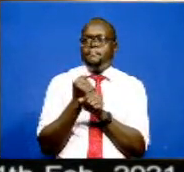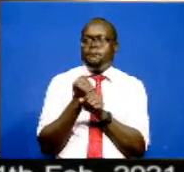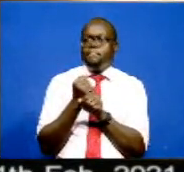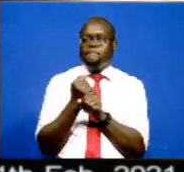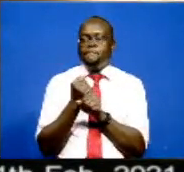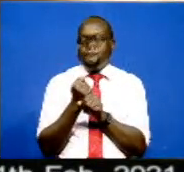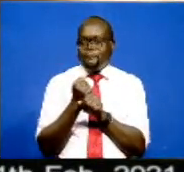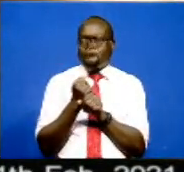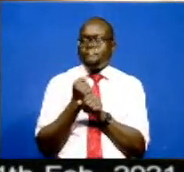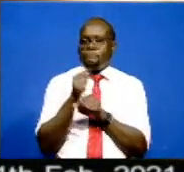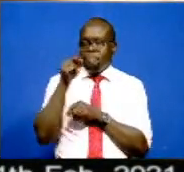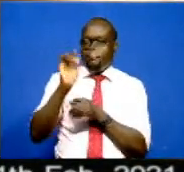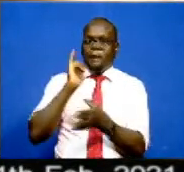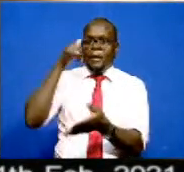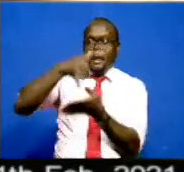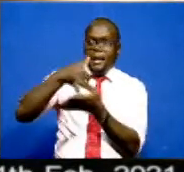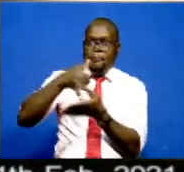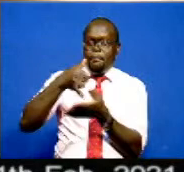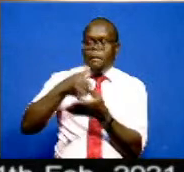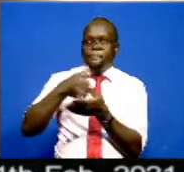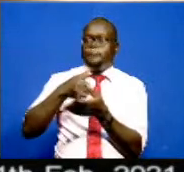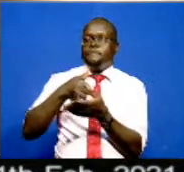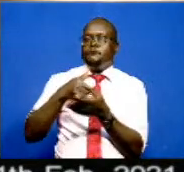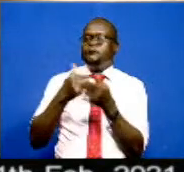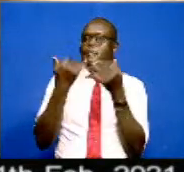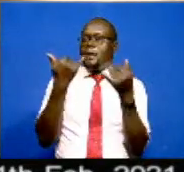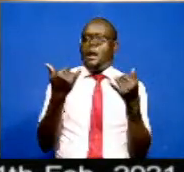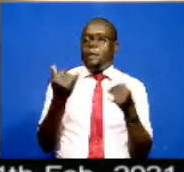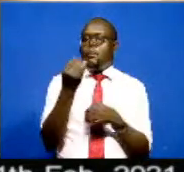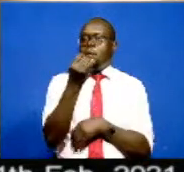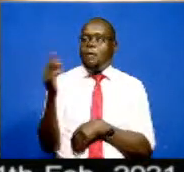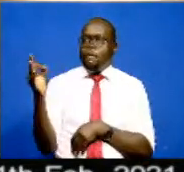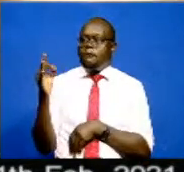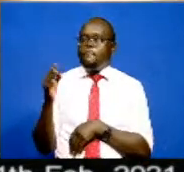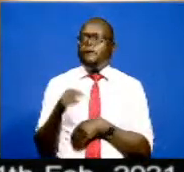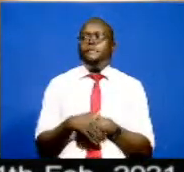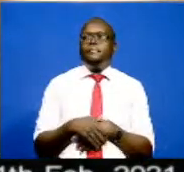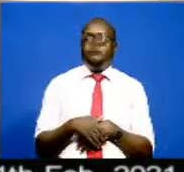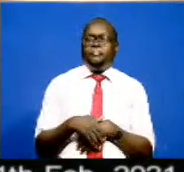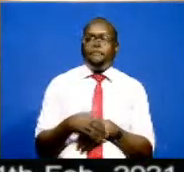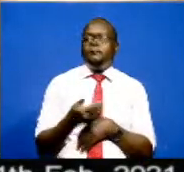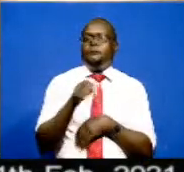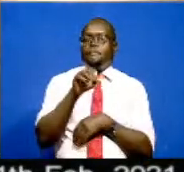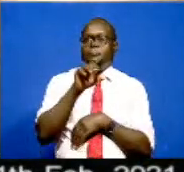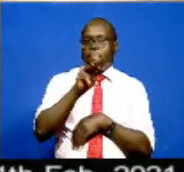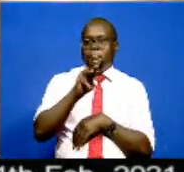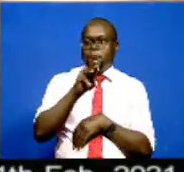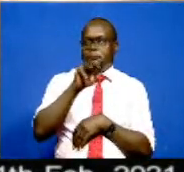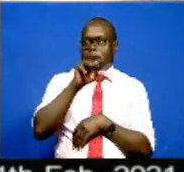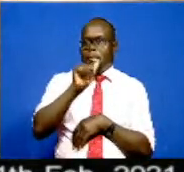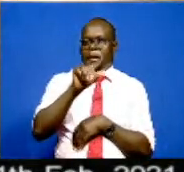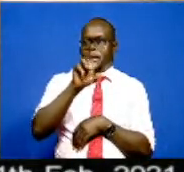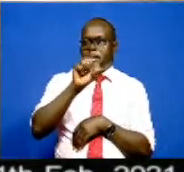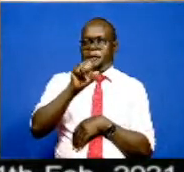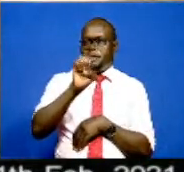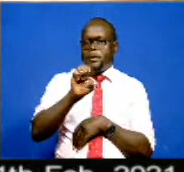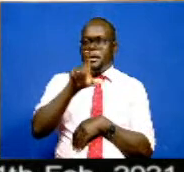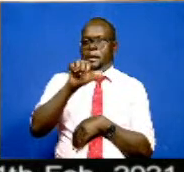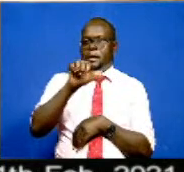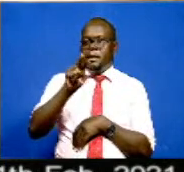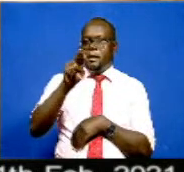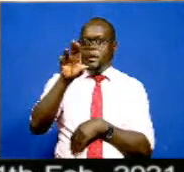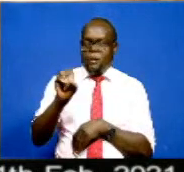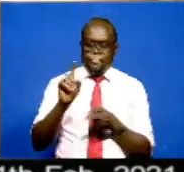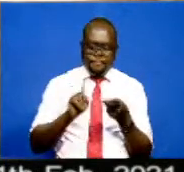and this involve the inclusion now of Marcelino Abele comes in as a new member.